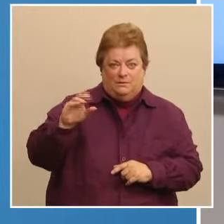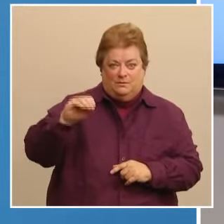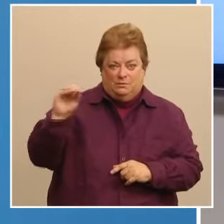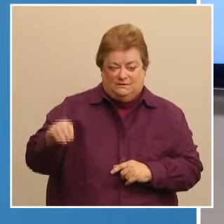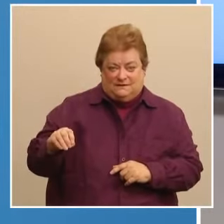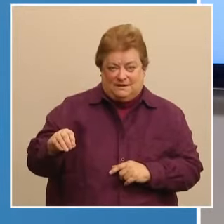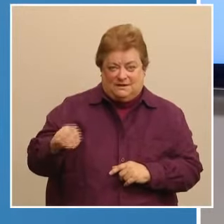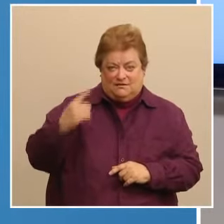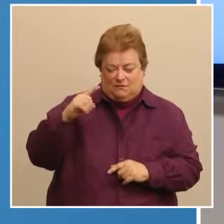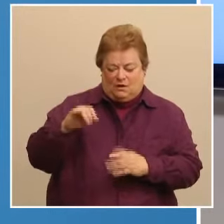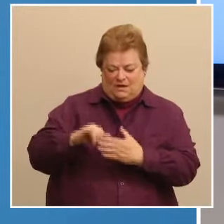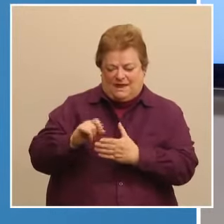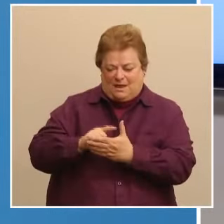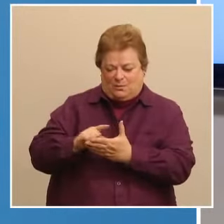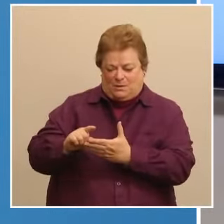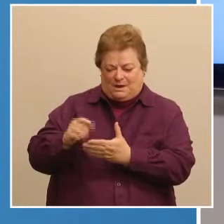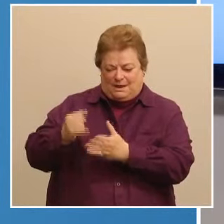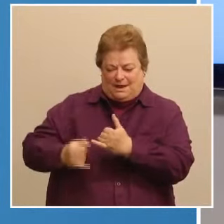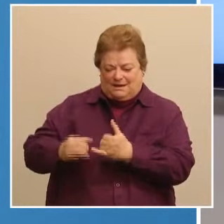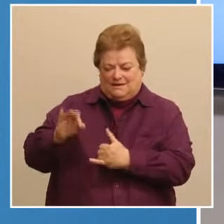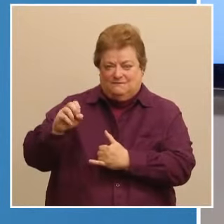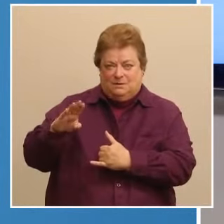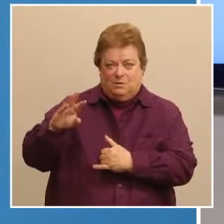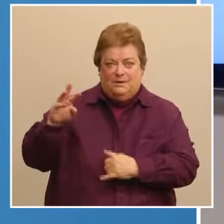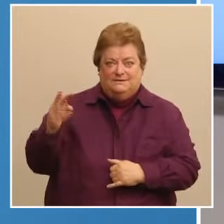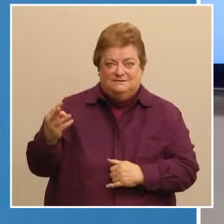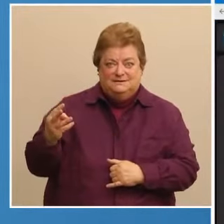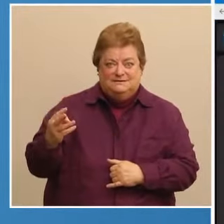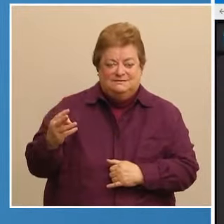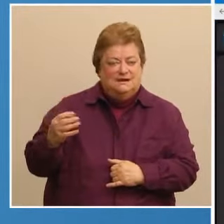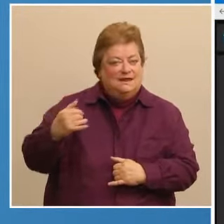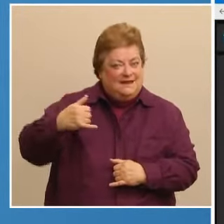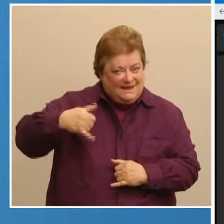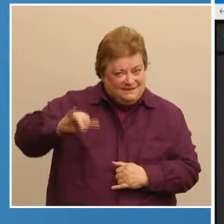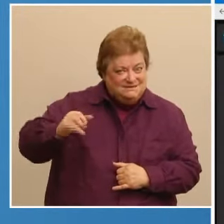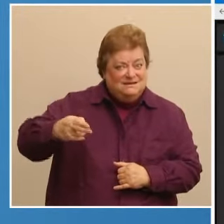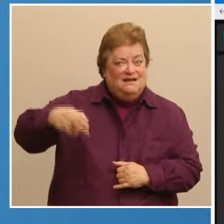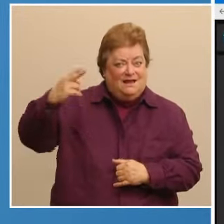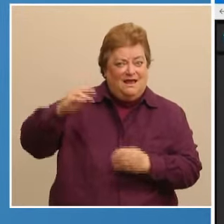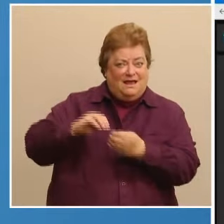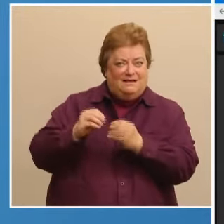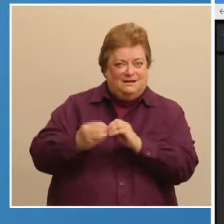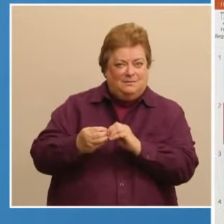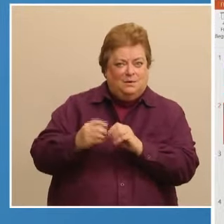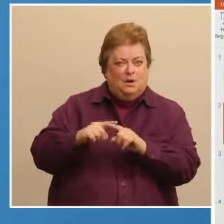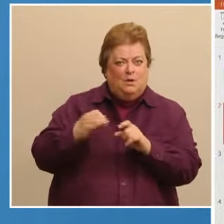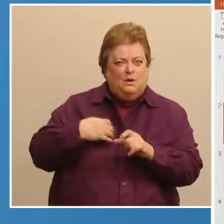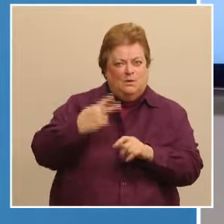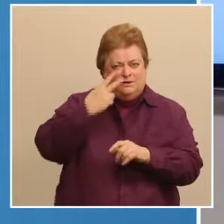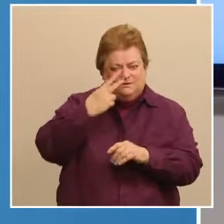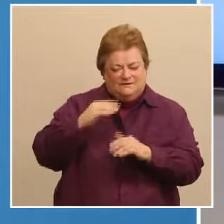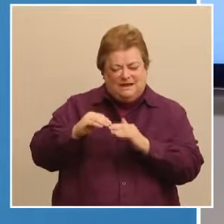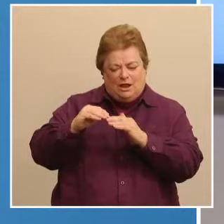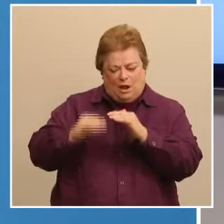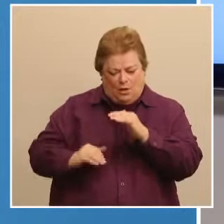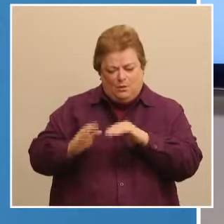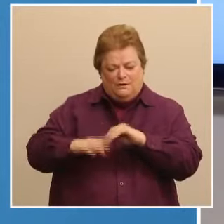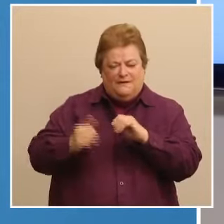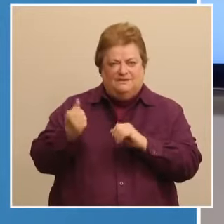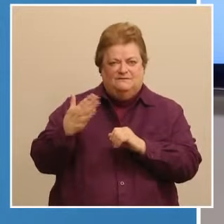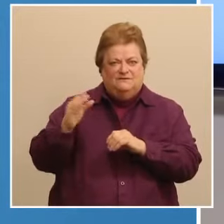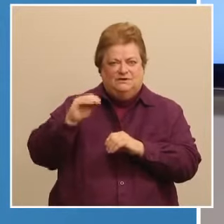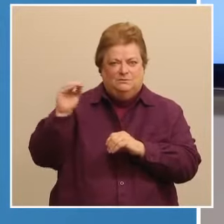20.3% for the week ending February 6th. This is still high. We would like to see a rate lower than